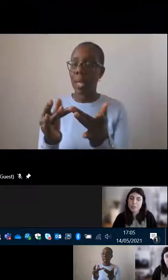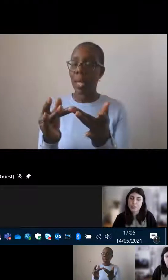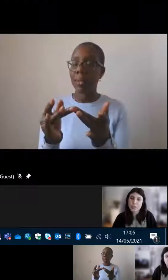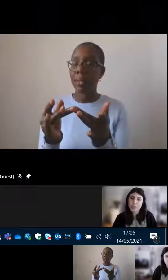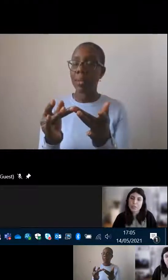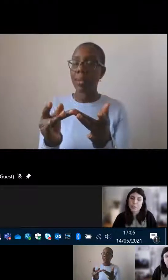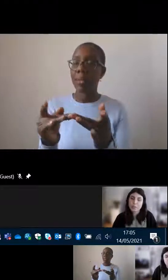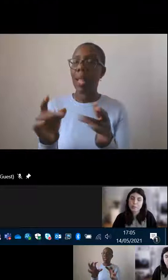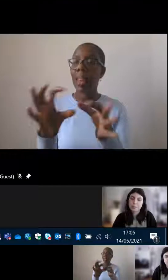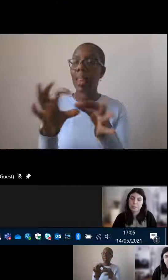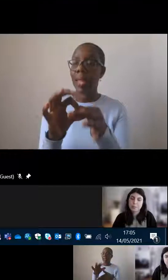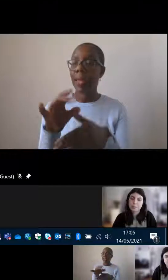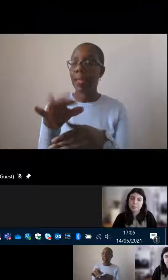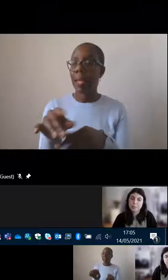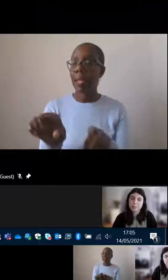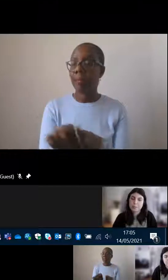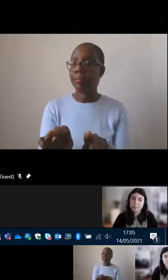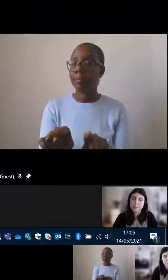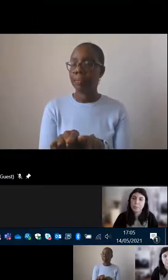There's also